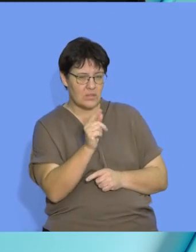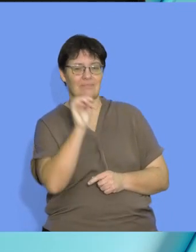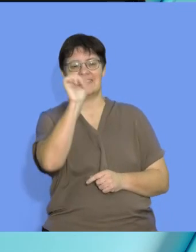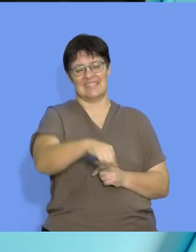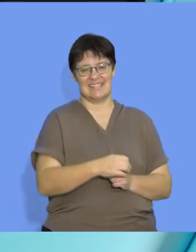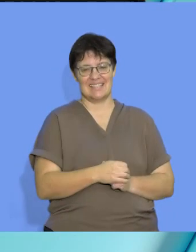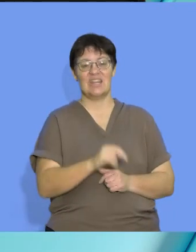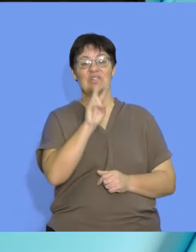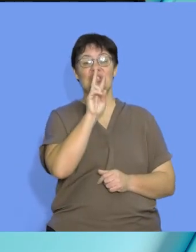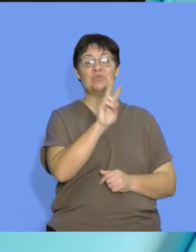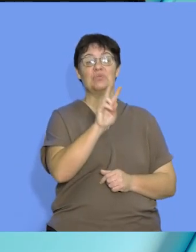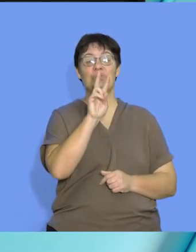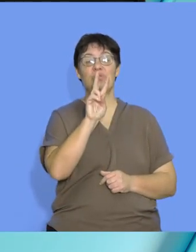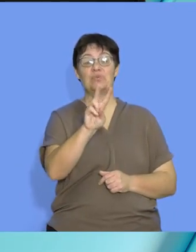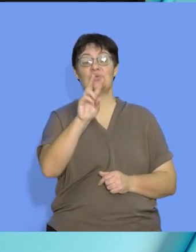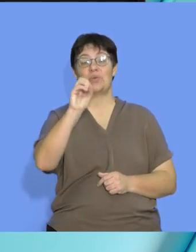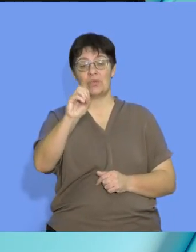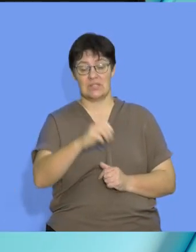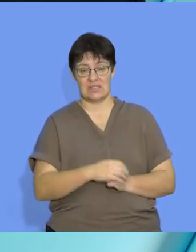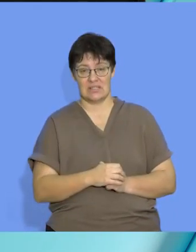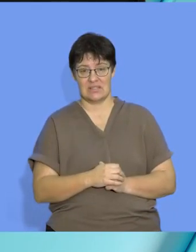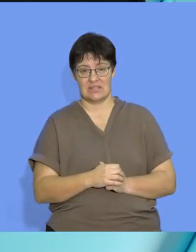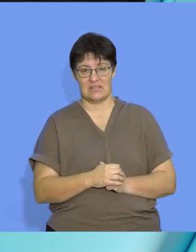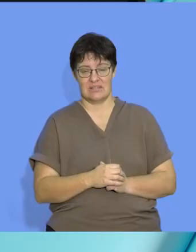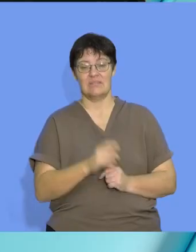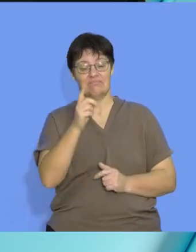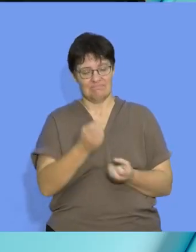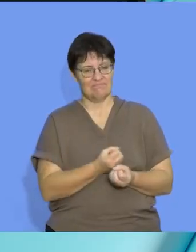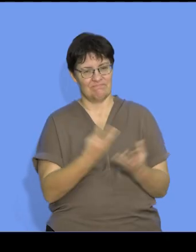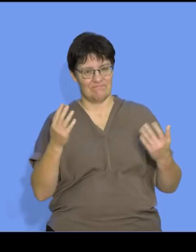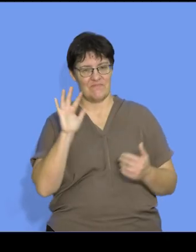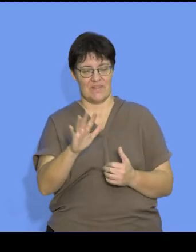Yes, 220 is a multiple of 5.